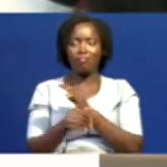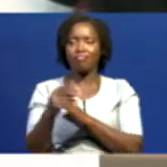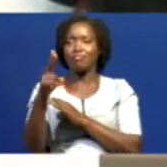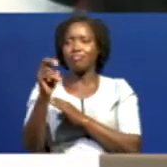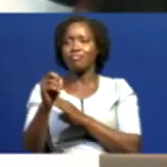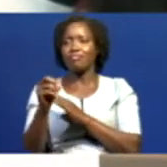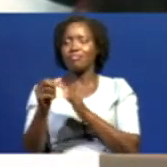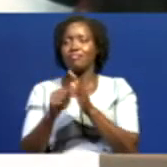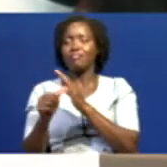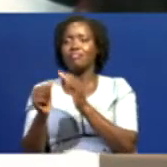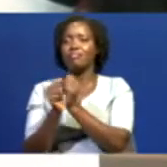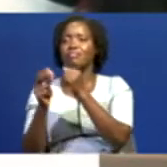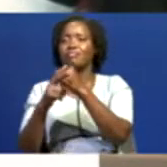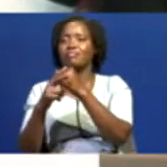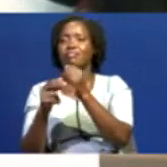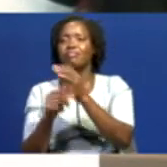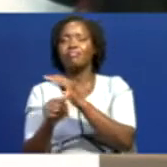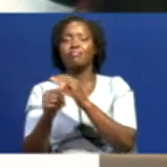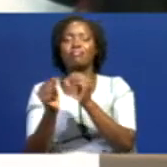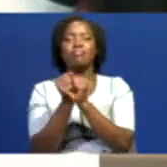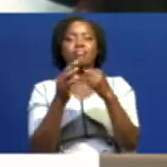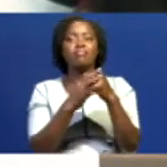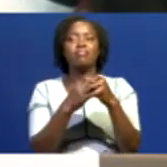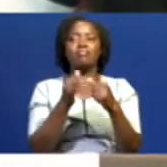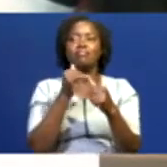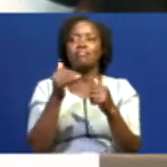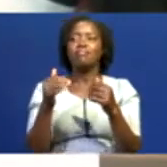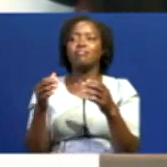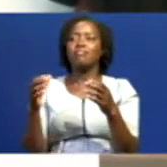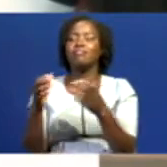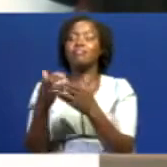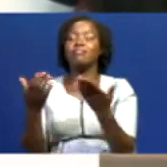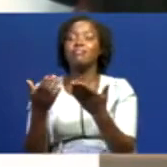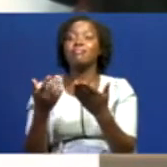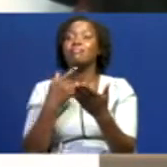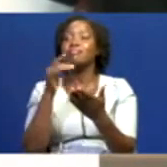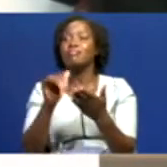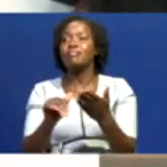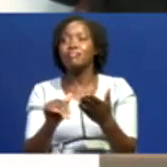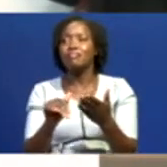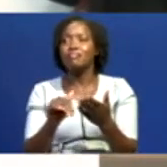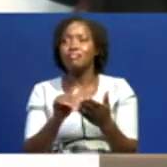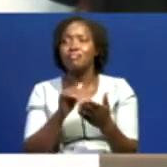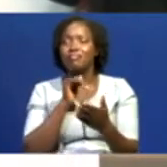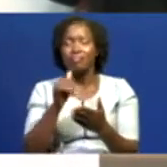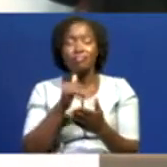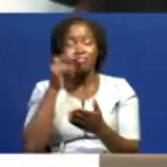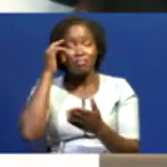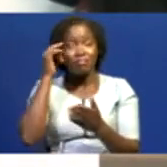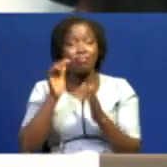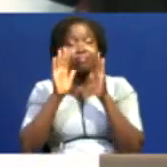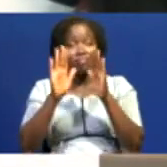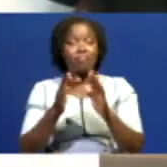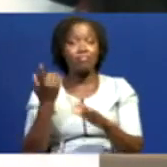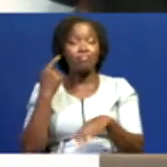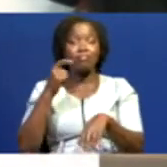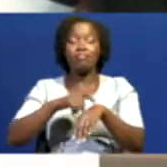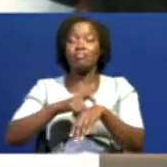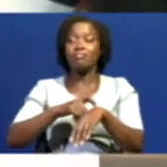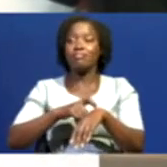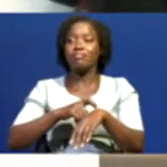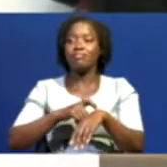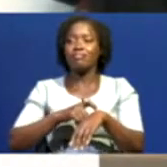under 17s, the under 18s. Not for us to go to the camp and ministry says we don't think under 18 is important. We got that last time.